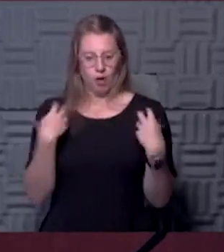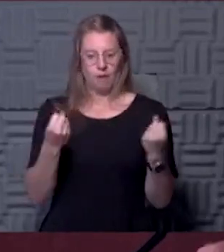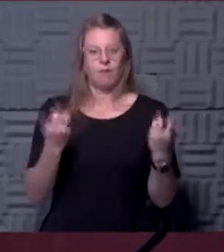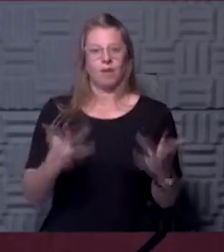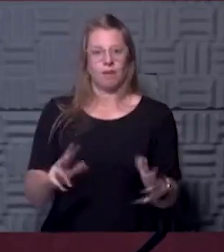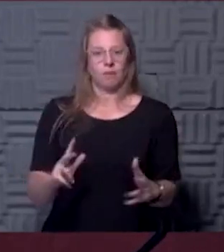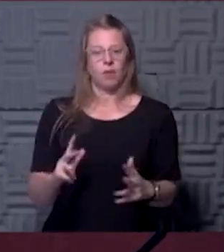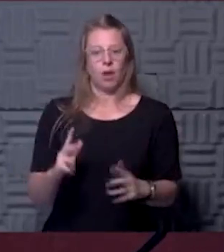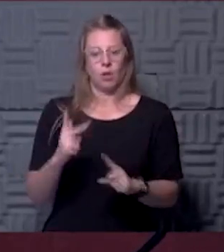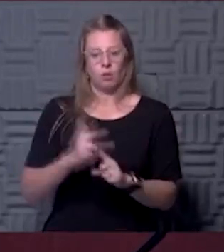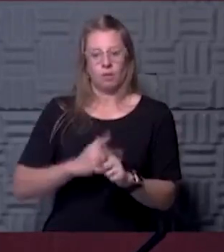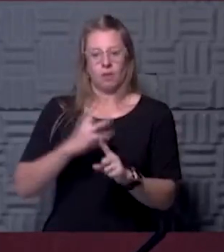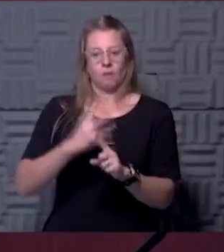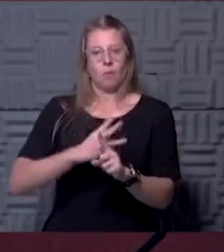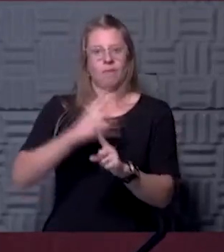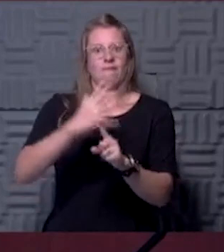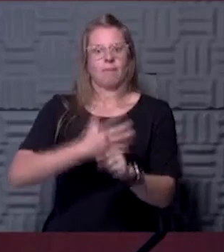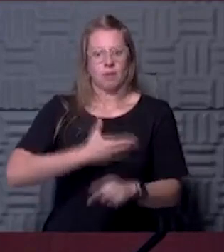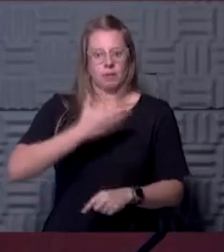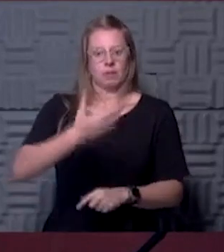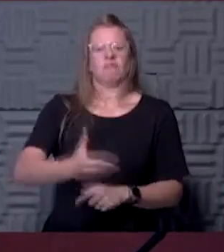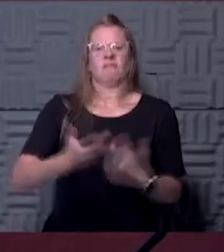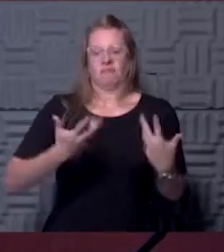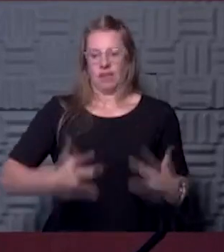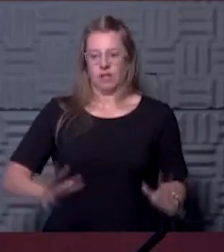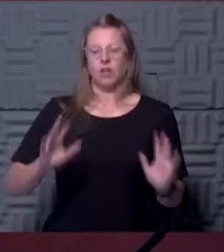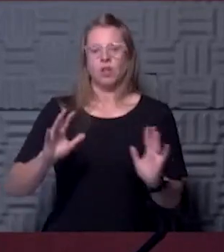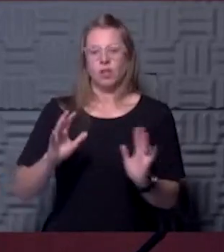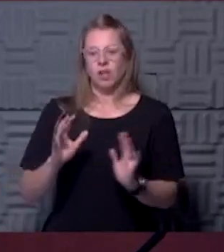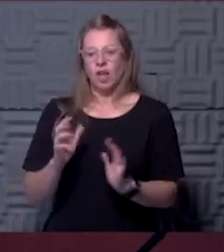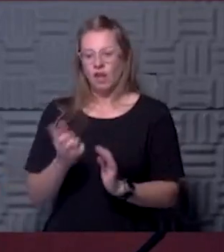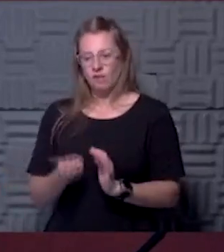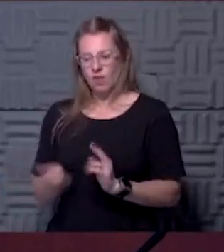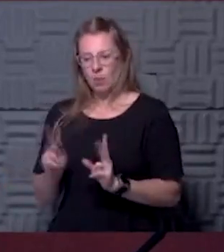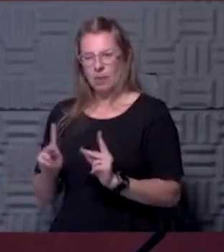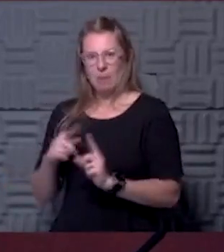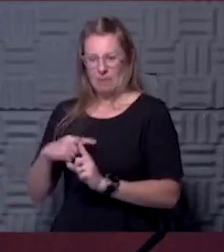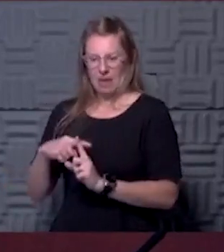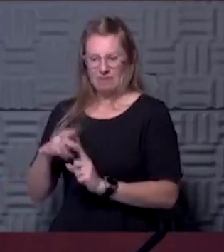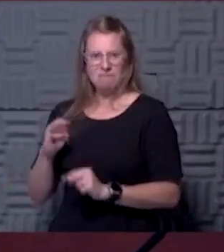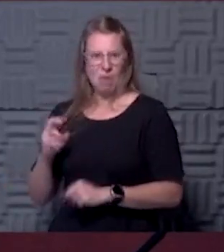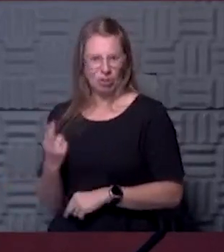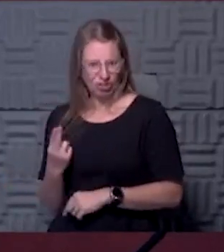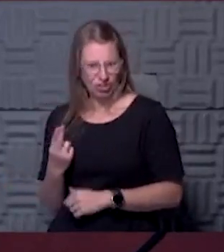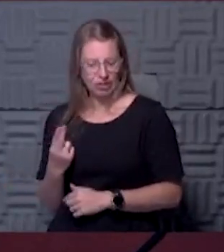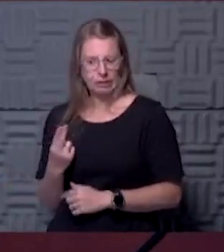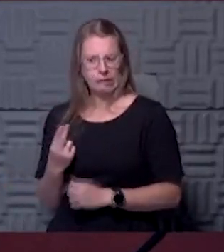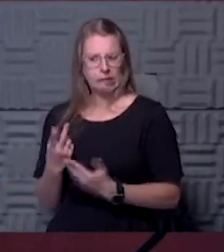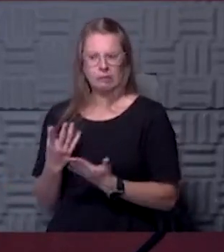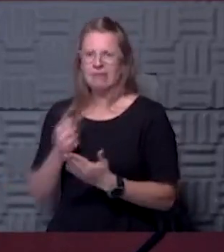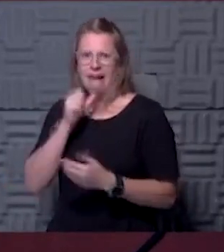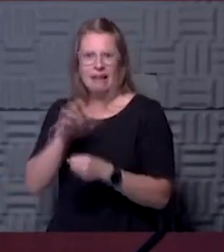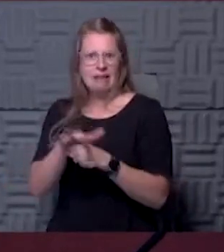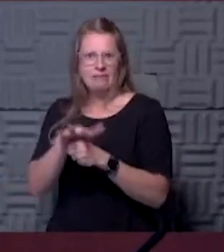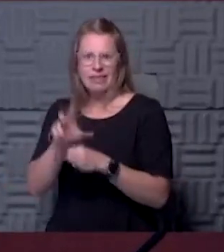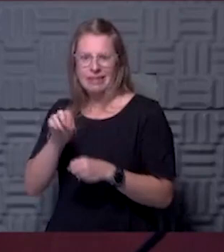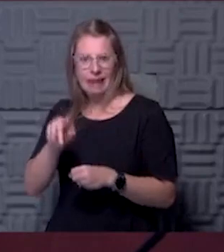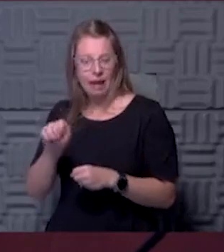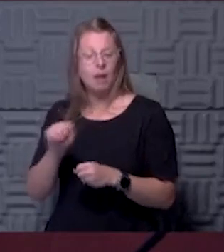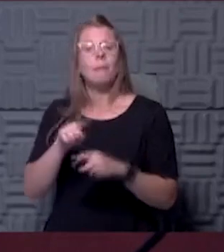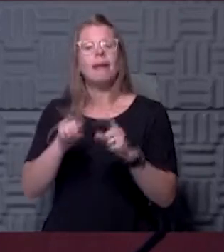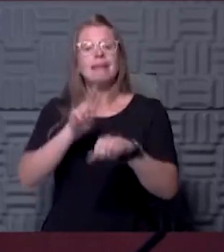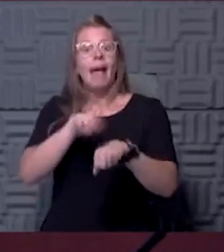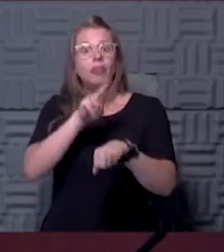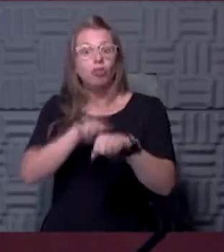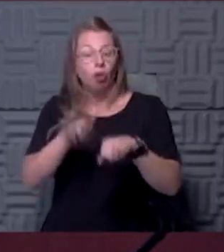3, 4, 5 months out with the small number of people who are positive in March. So there's the beginning of some sort of national